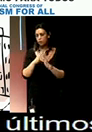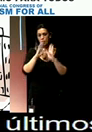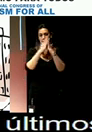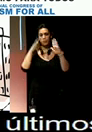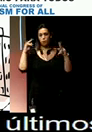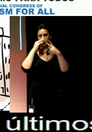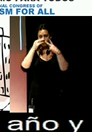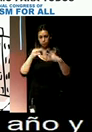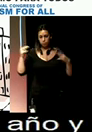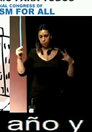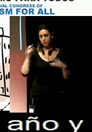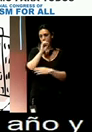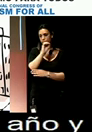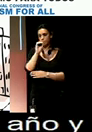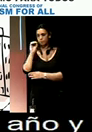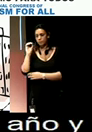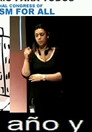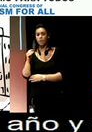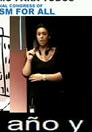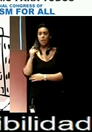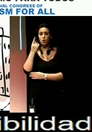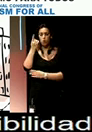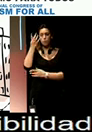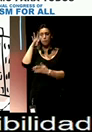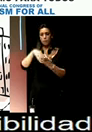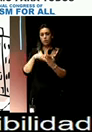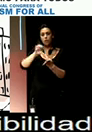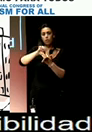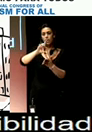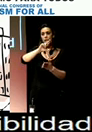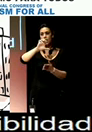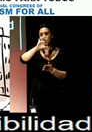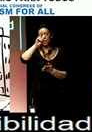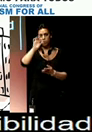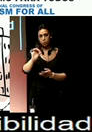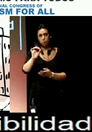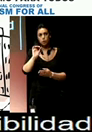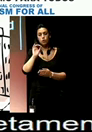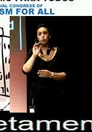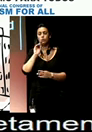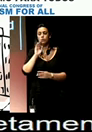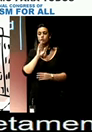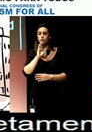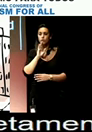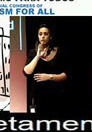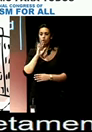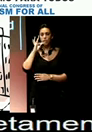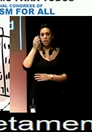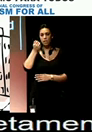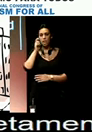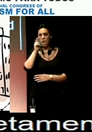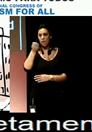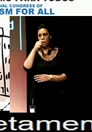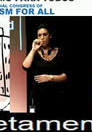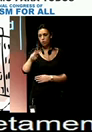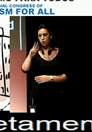is an activity we carried out in public libraries, 5 public libraries in Barcelona and 1 in Reus in the province of